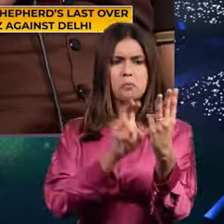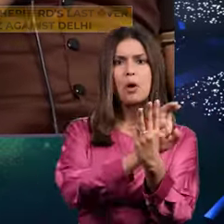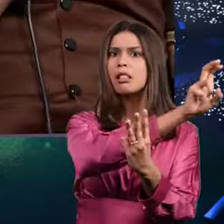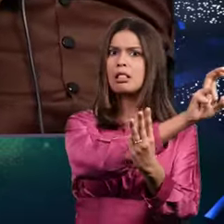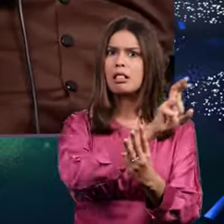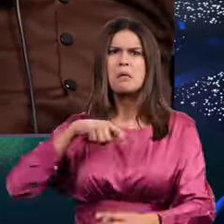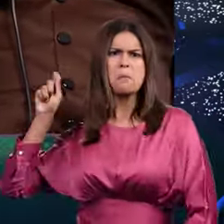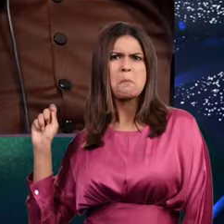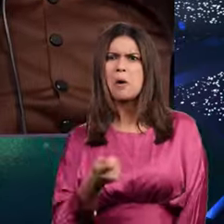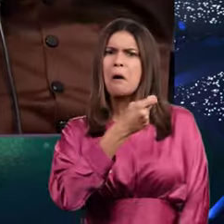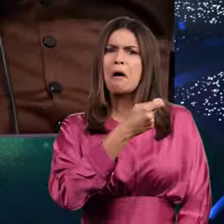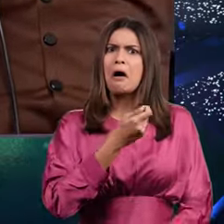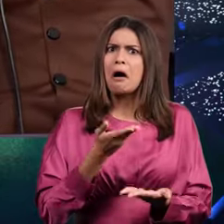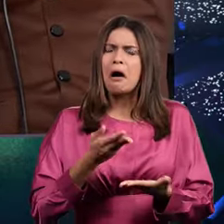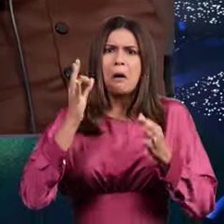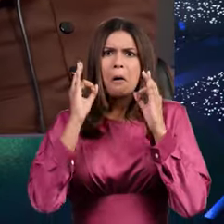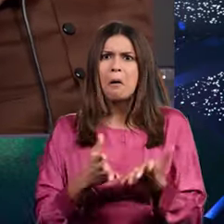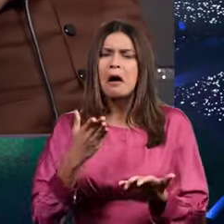put third ball outside of the-strum.